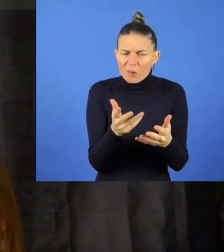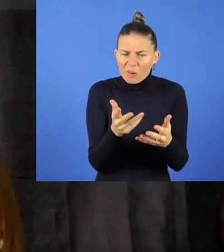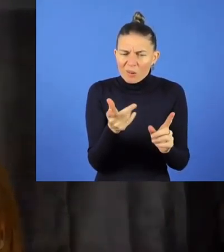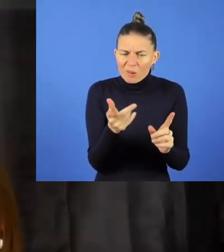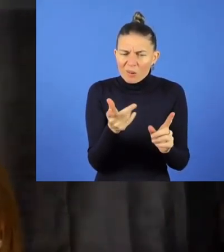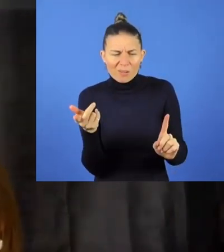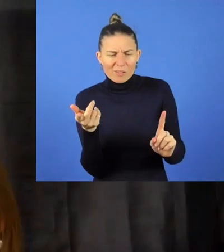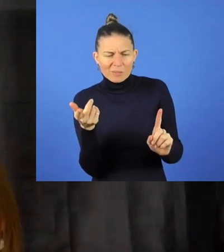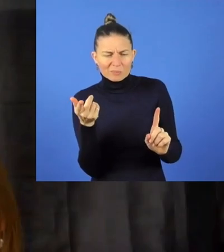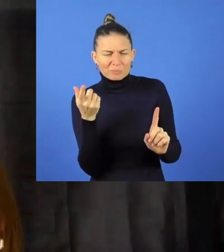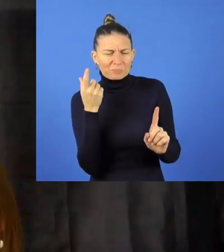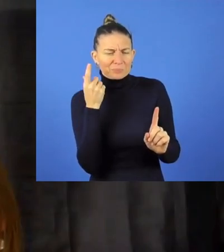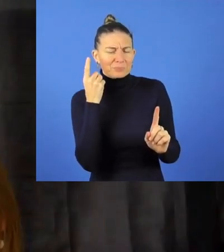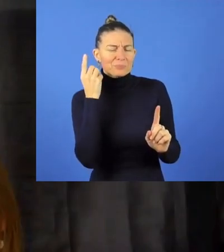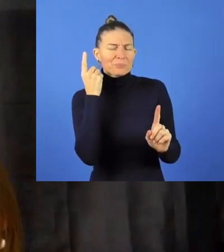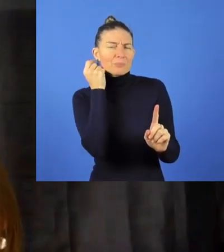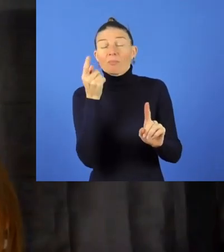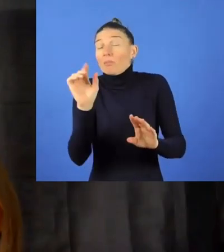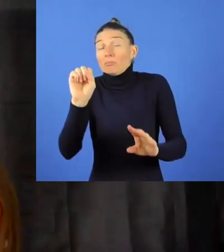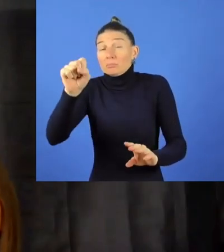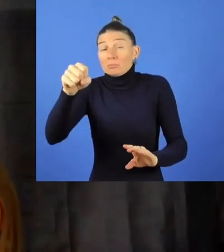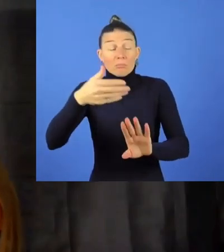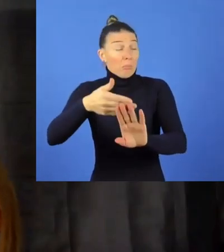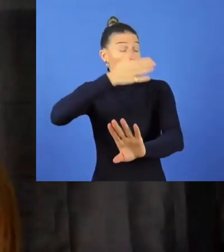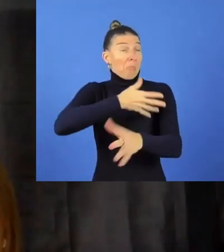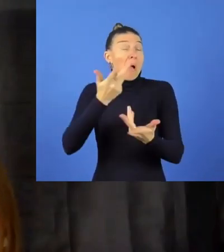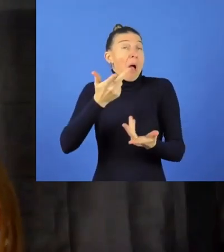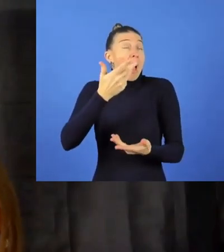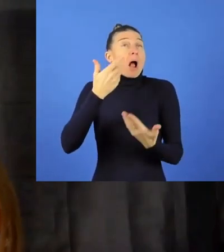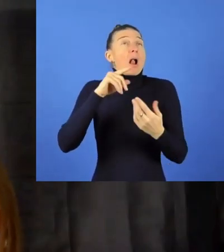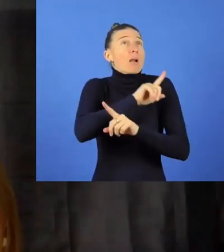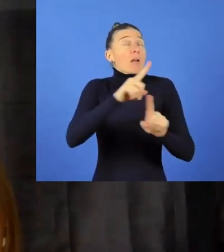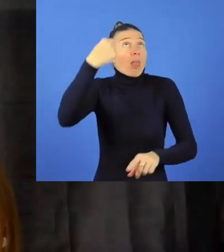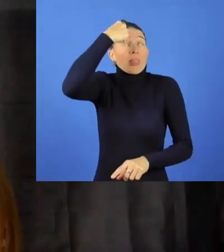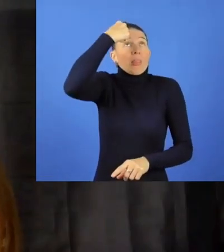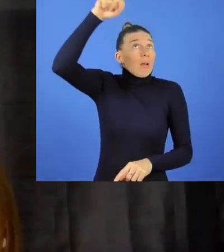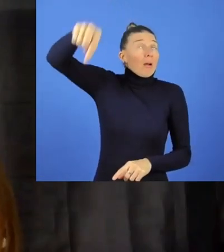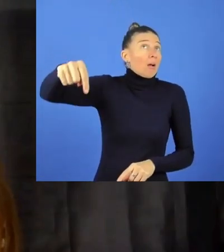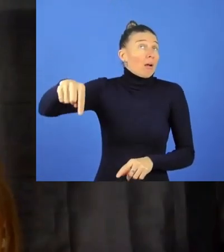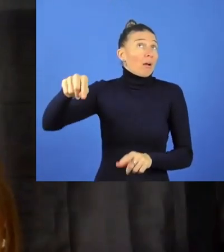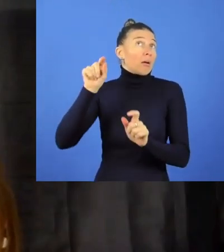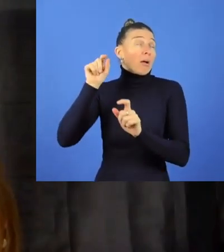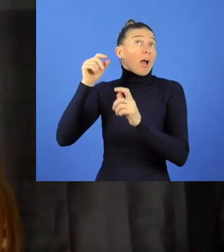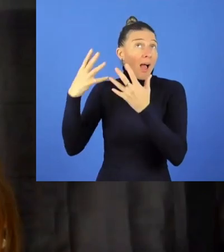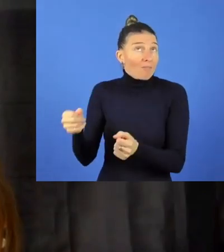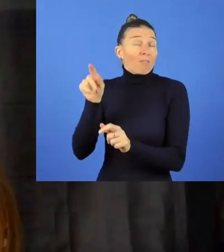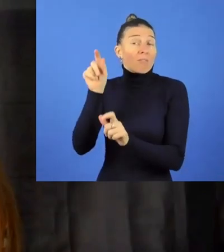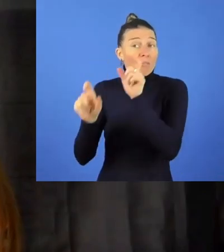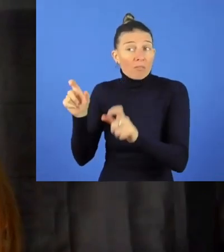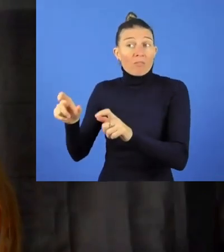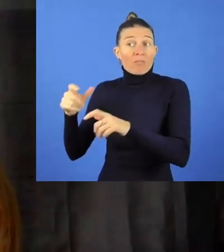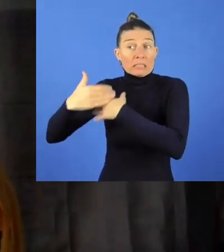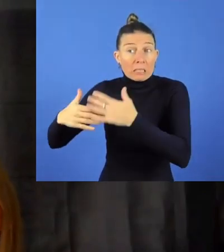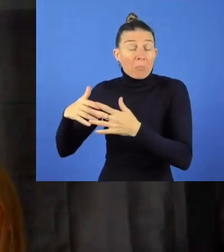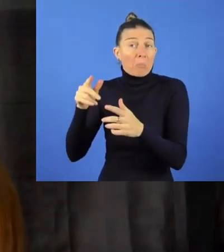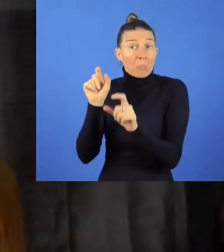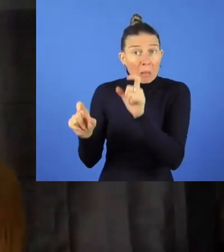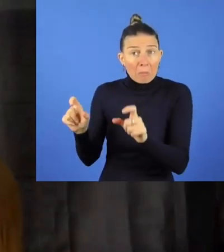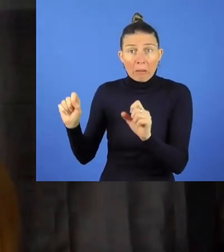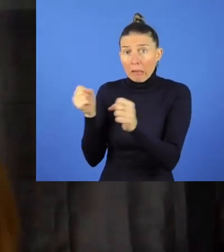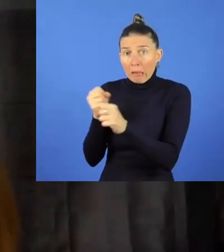Before that, you're just not having it on, like in your head. You don't think about it if it's not problem or an issue you have to deal